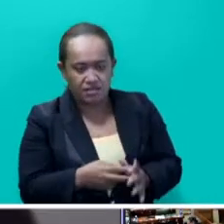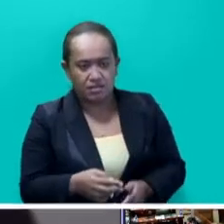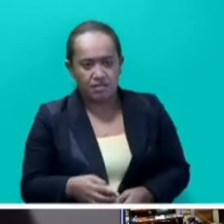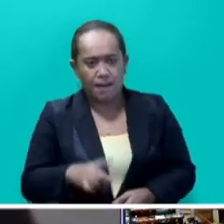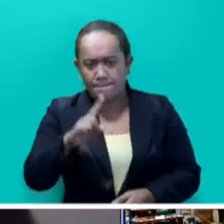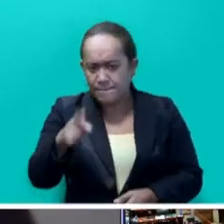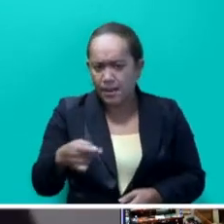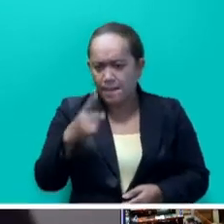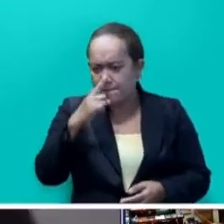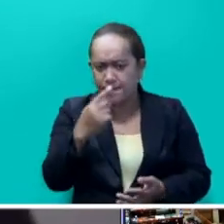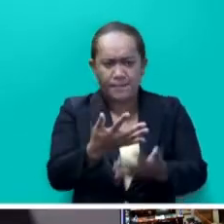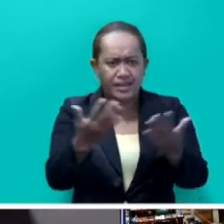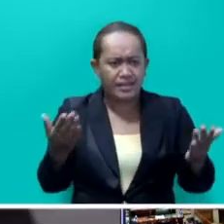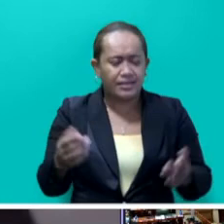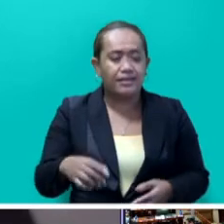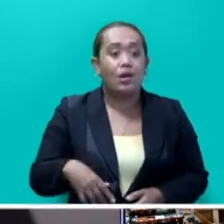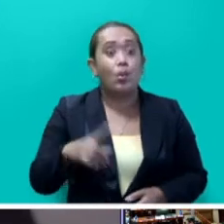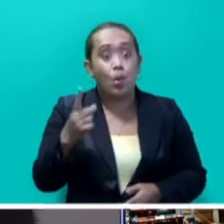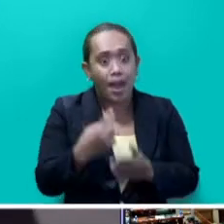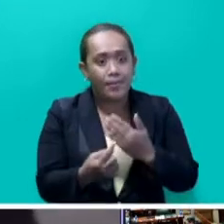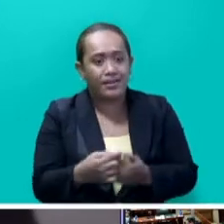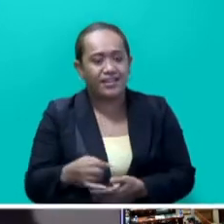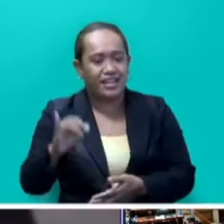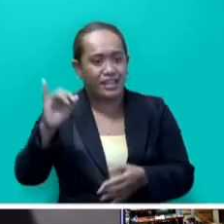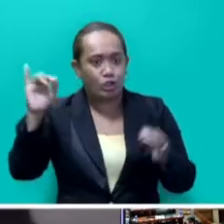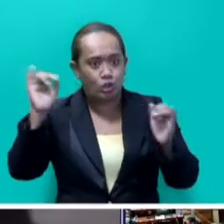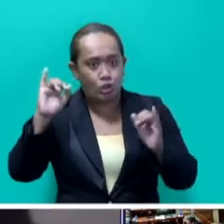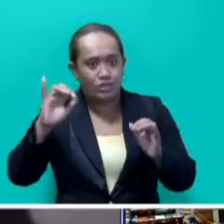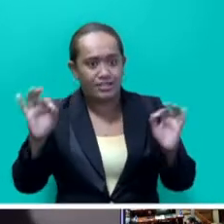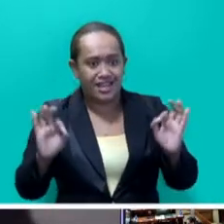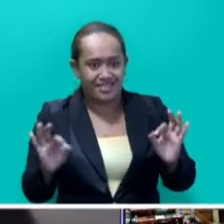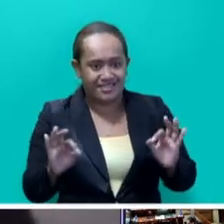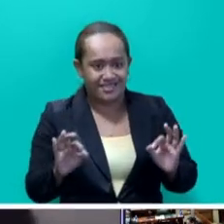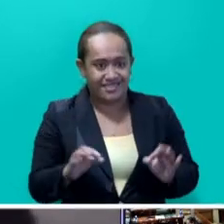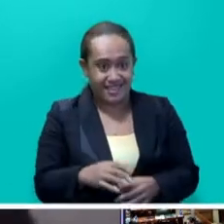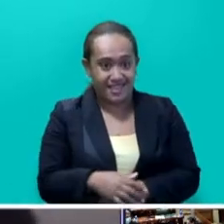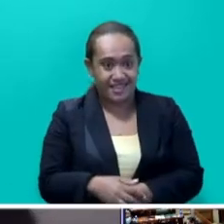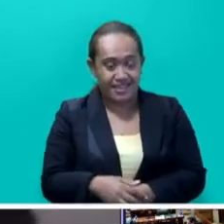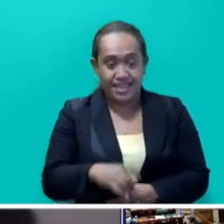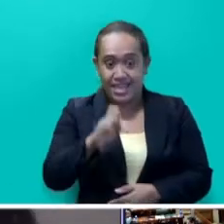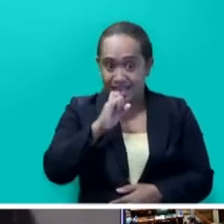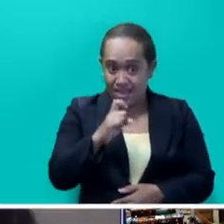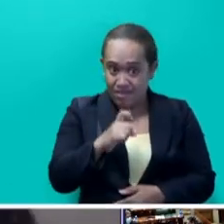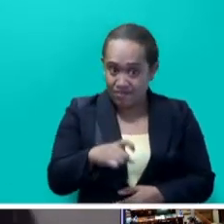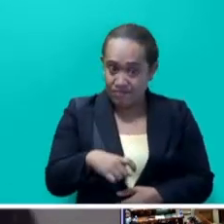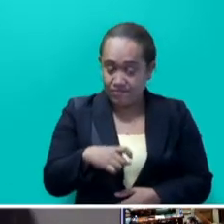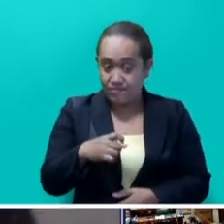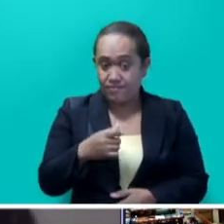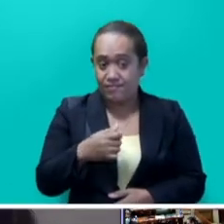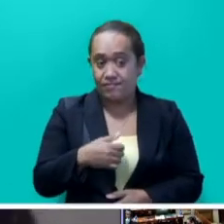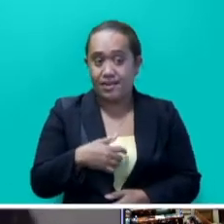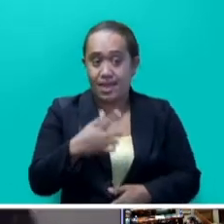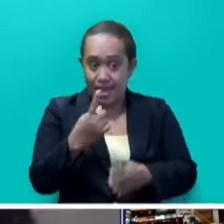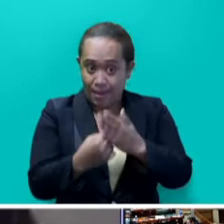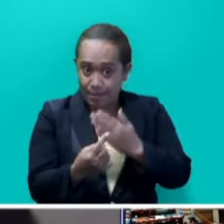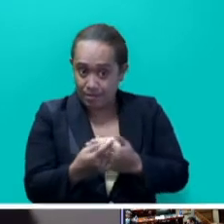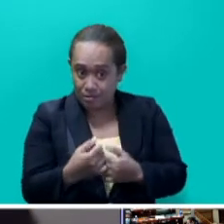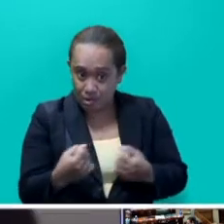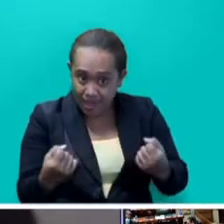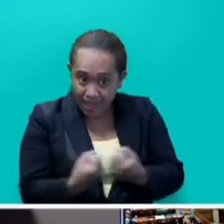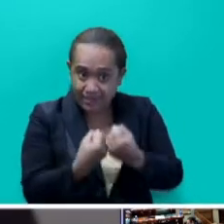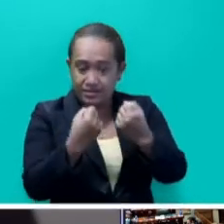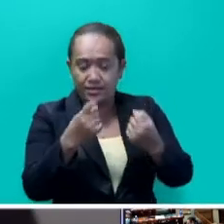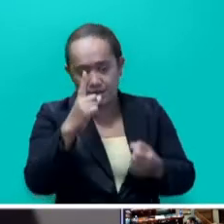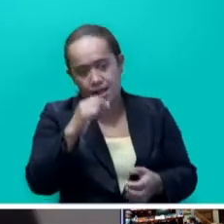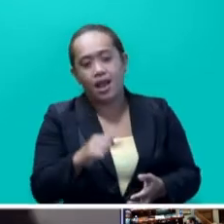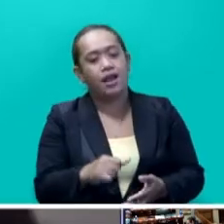this because there's no insurance on these vehicles. These illegal operators pose a threat to road users as they do not adhere to the same safety